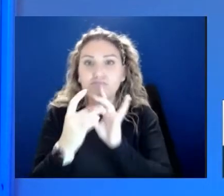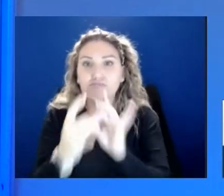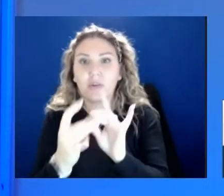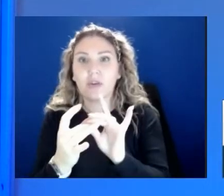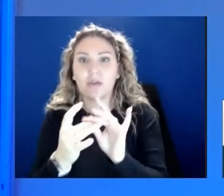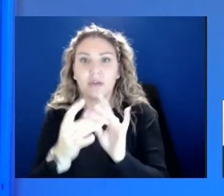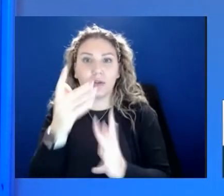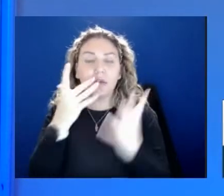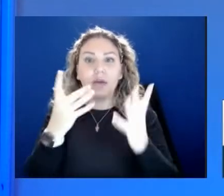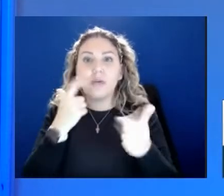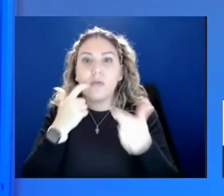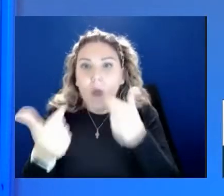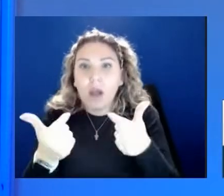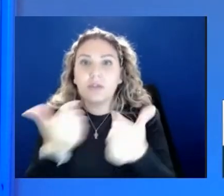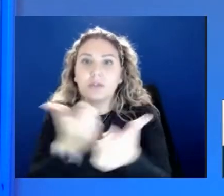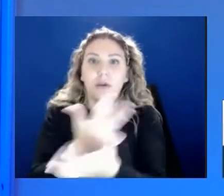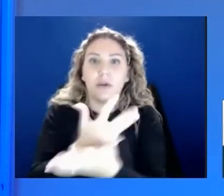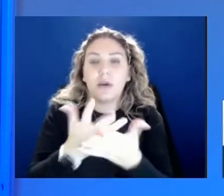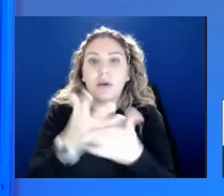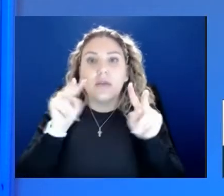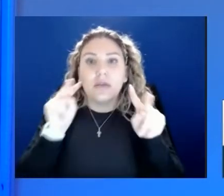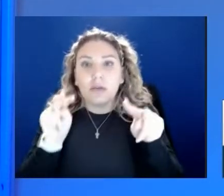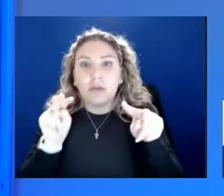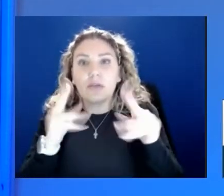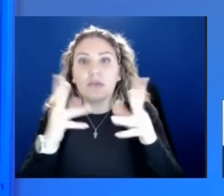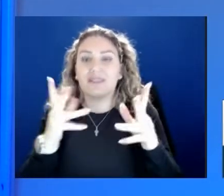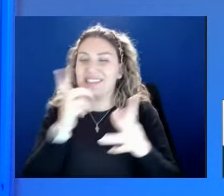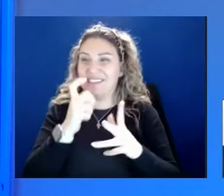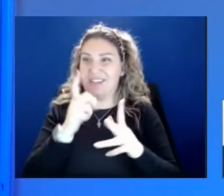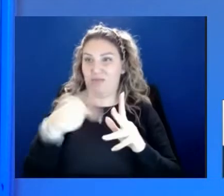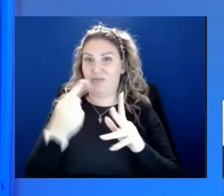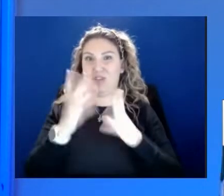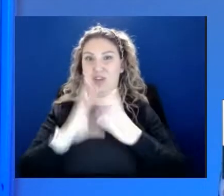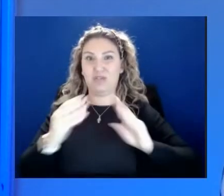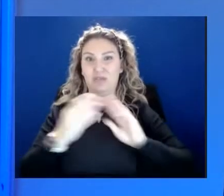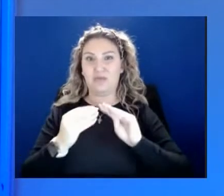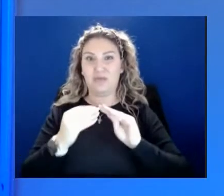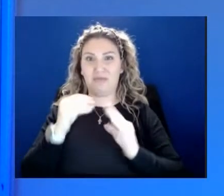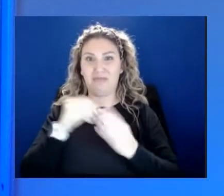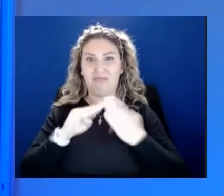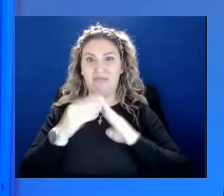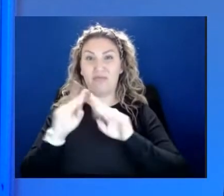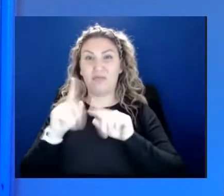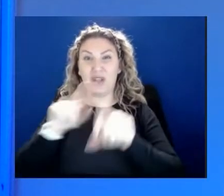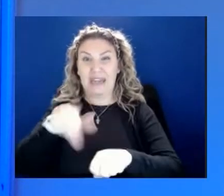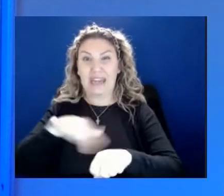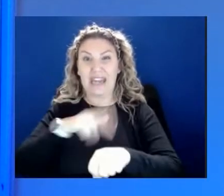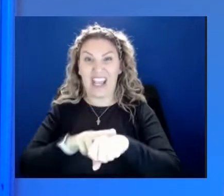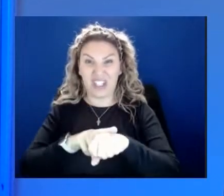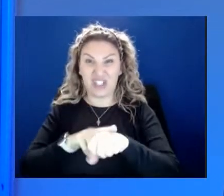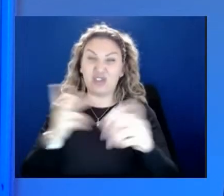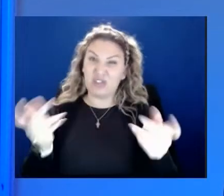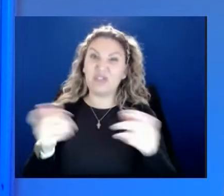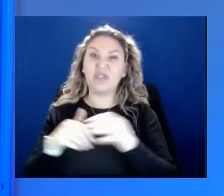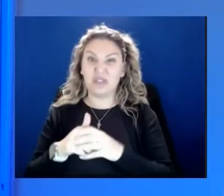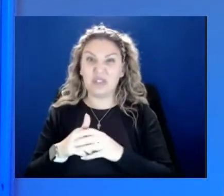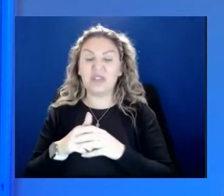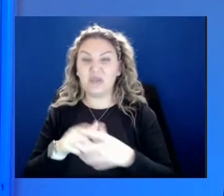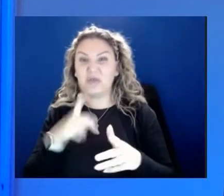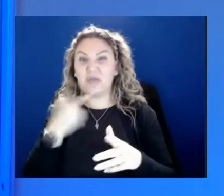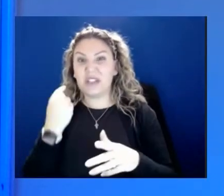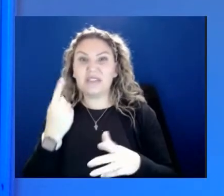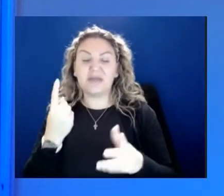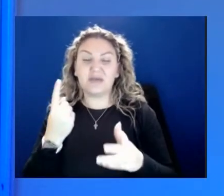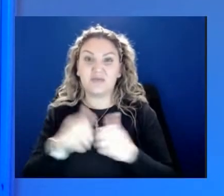And so it's not just a story in a community, but it's a national picture of really high risk for suicide